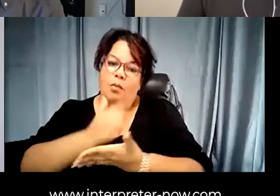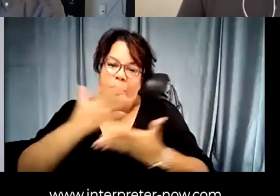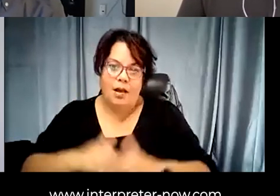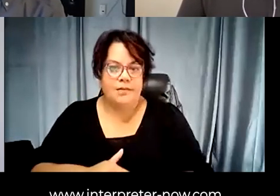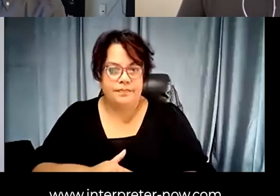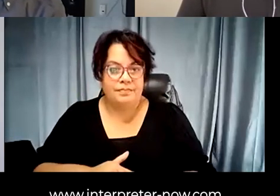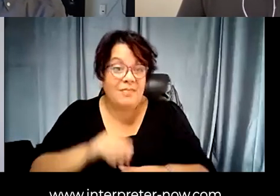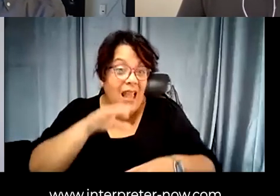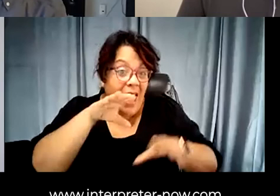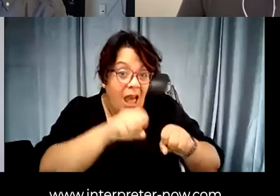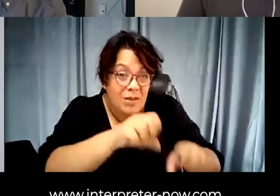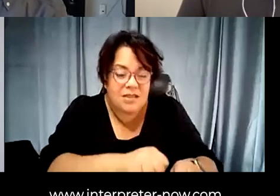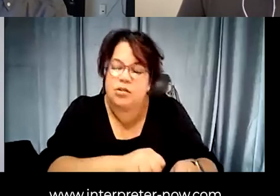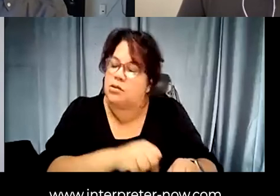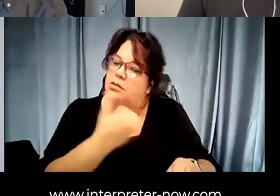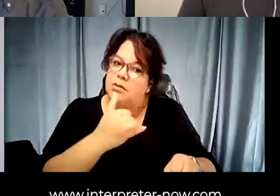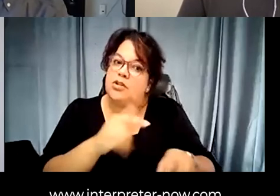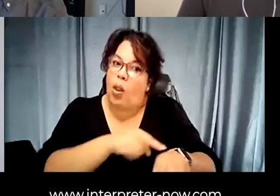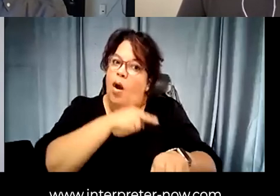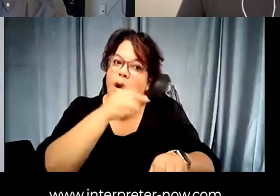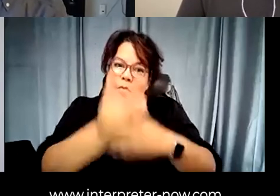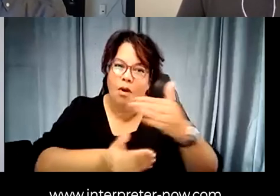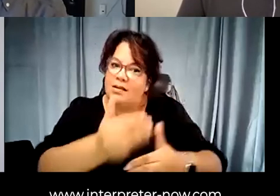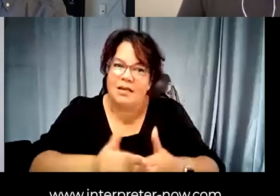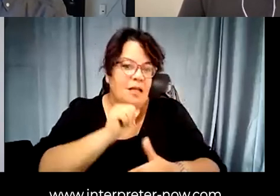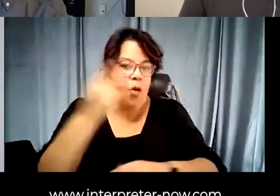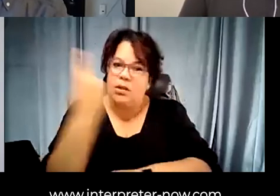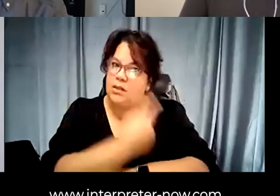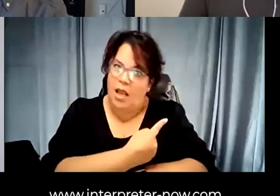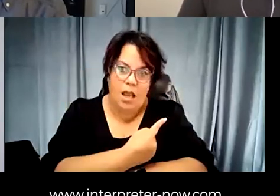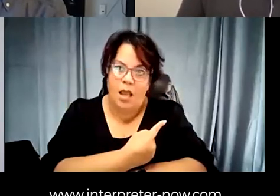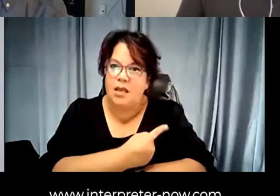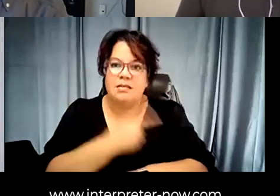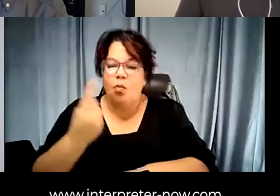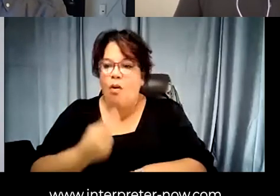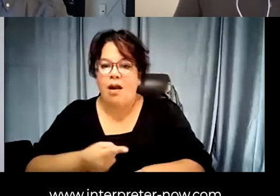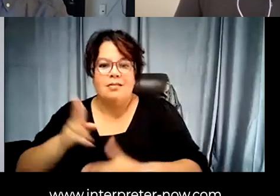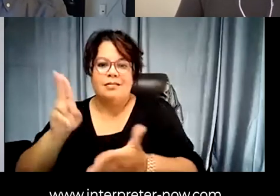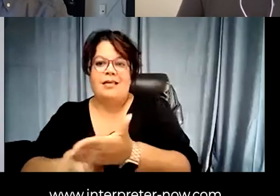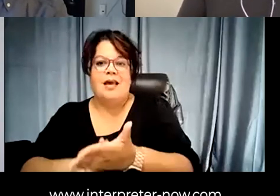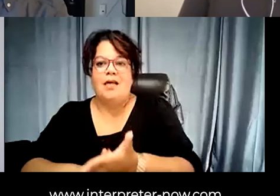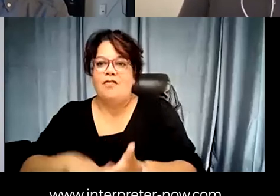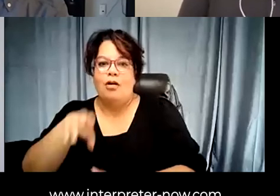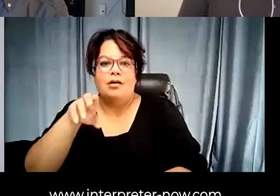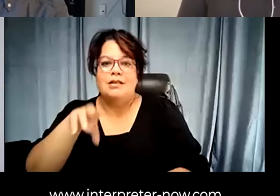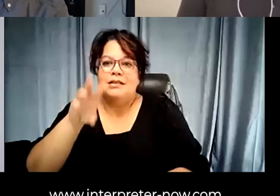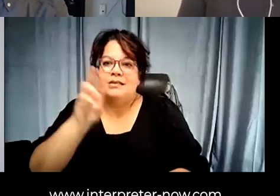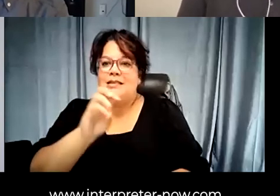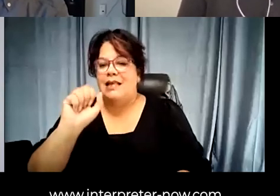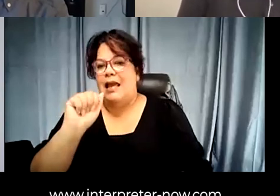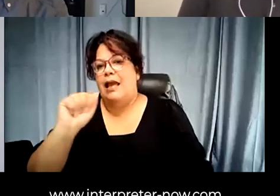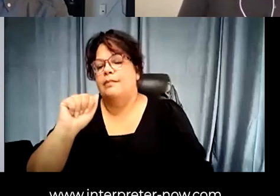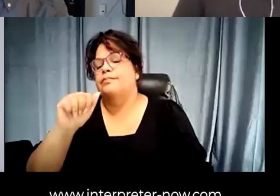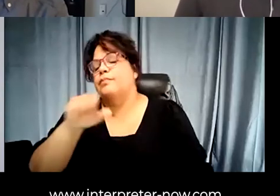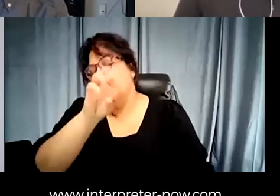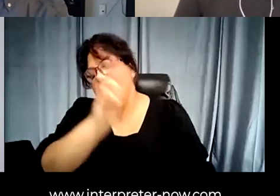So let's not act like it's all going to be gone away just by someone signing up for their 6 EAP program or 6 AP sessions.